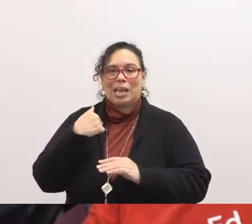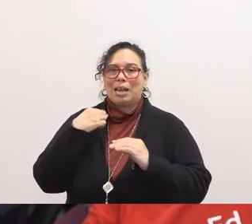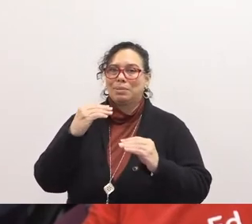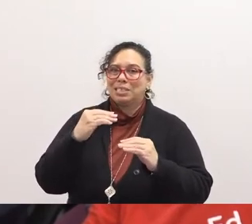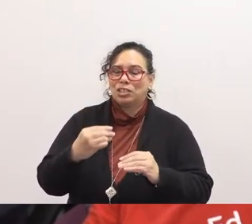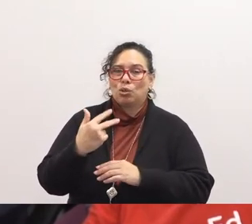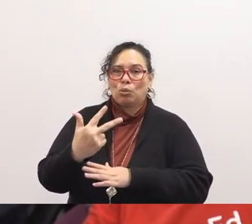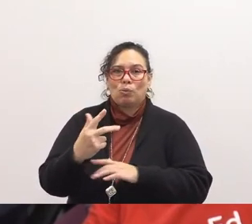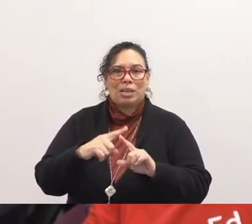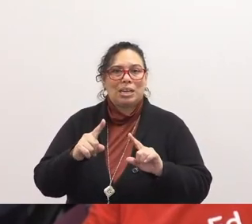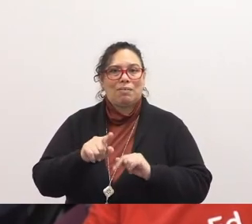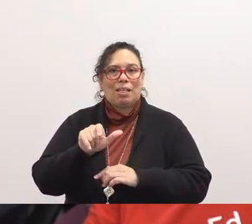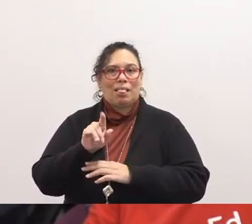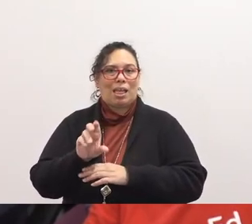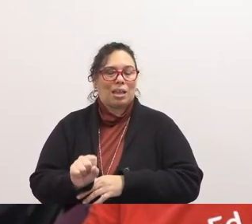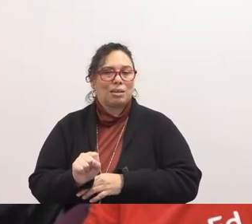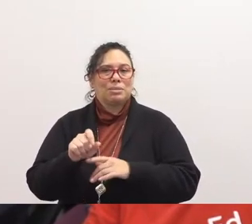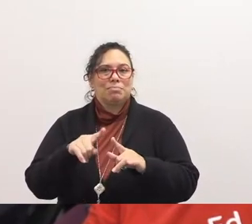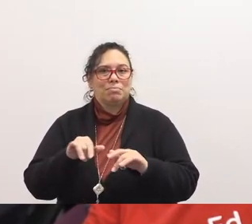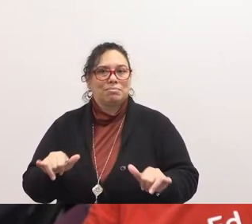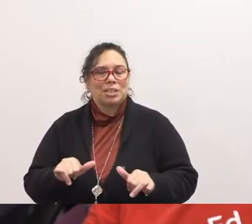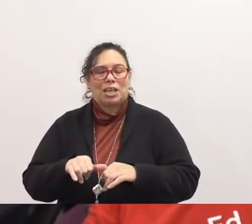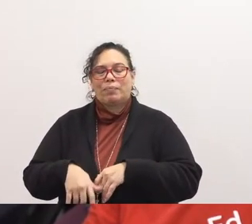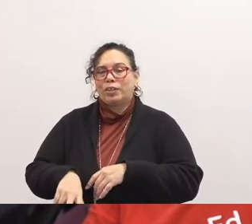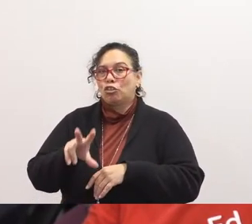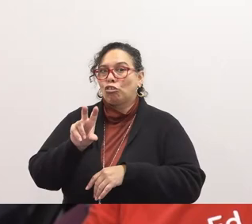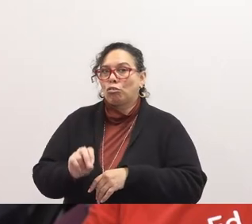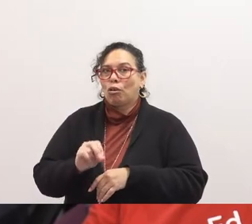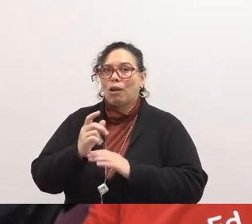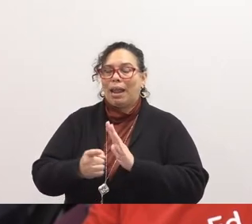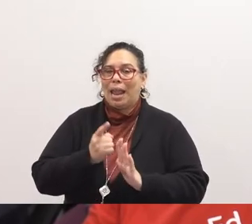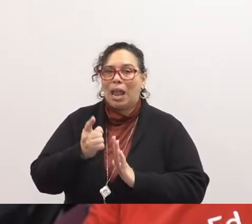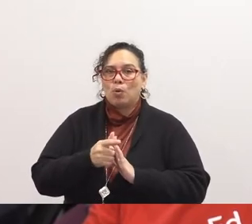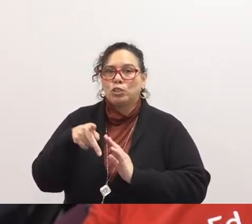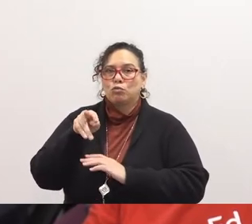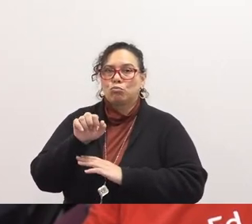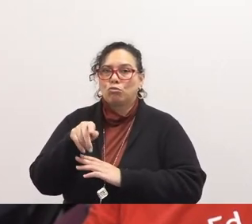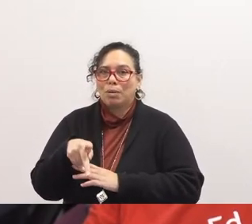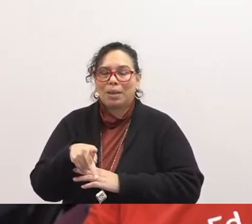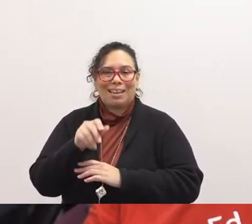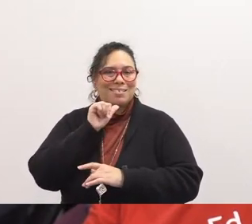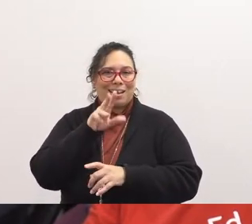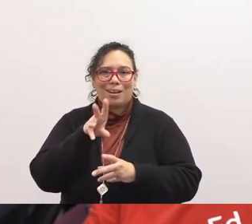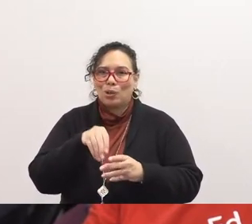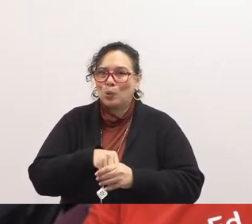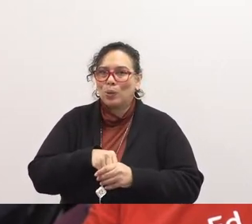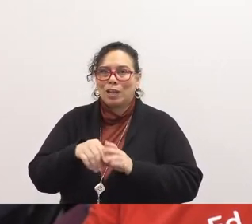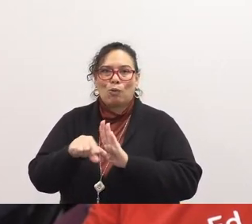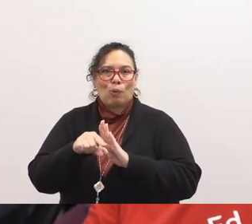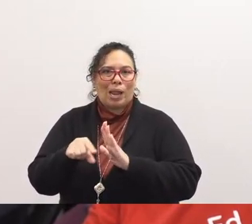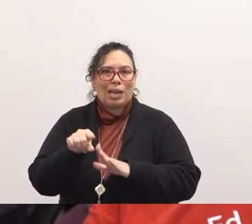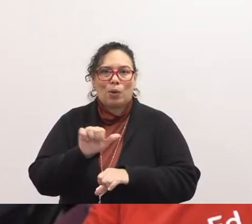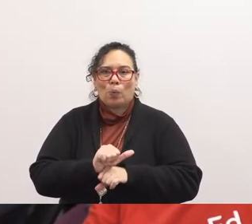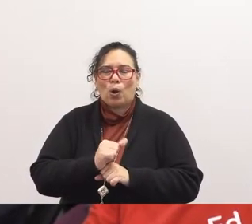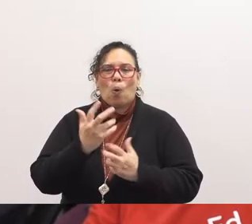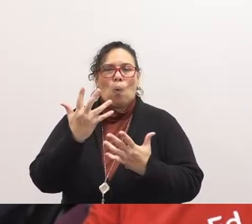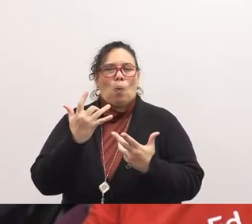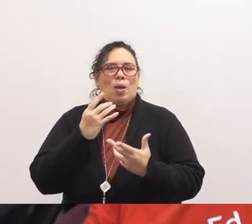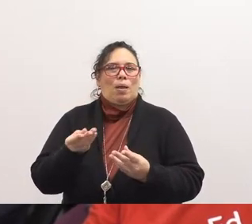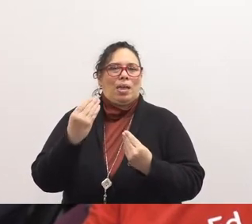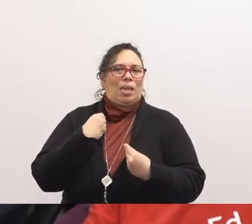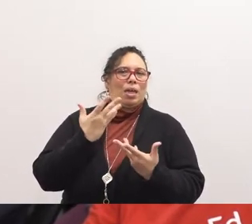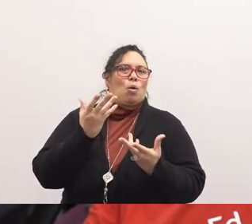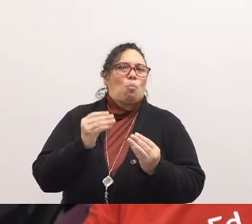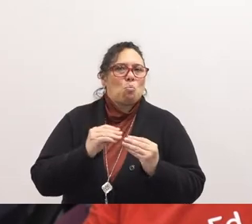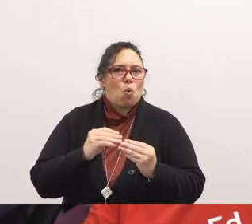labs simultaneously. That's 30 hours of prepping per week beyond grading student work after school. Why would you want to dump more days of work on top of our already busy